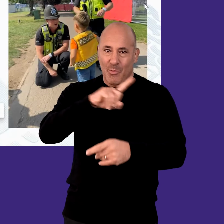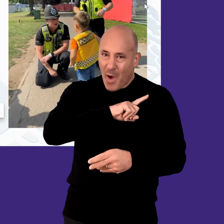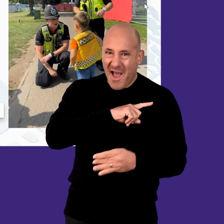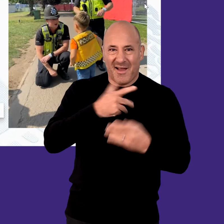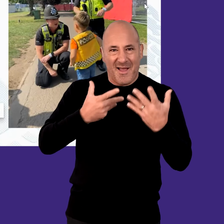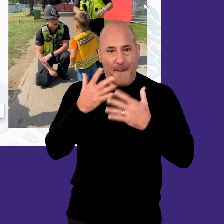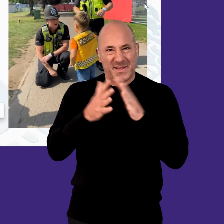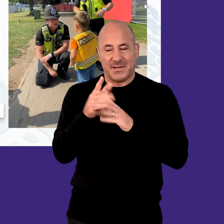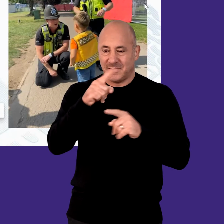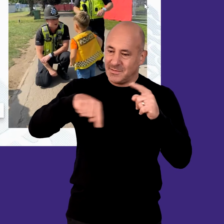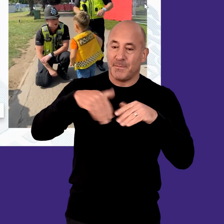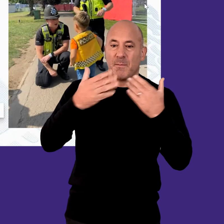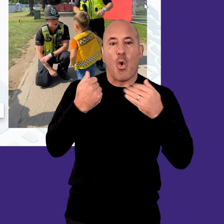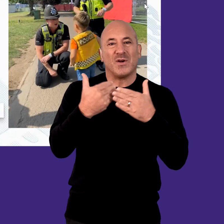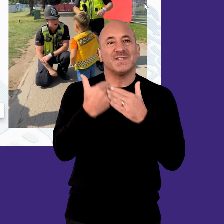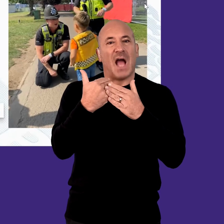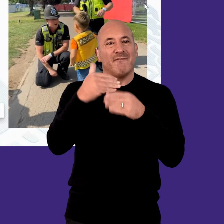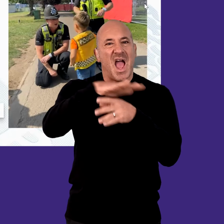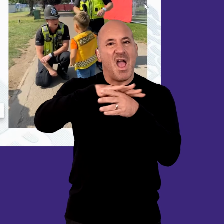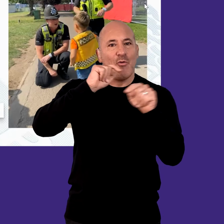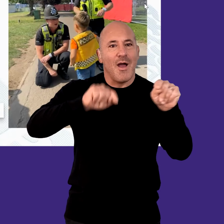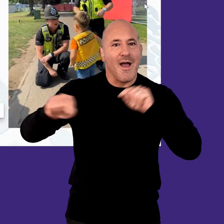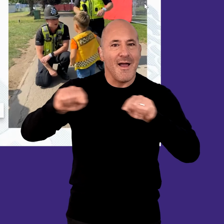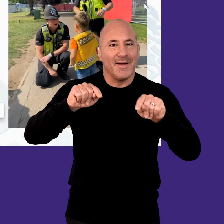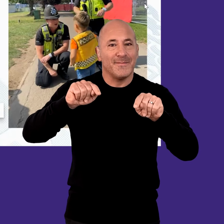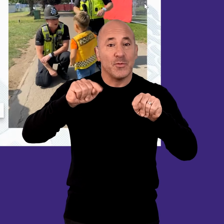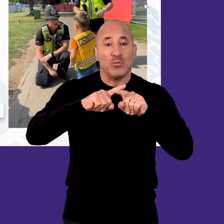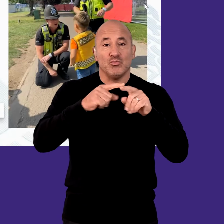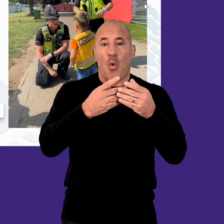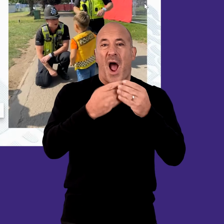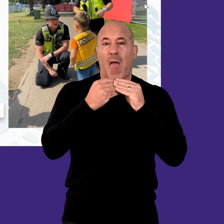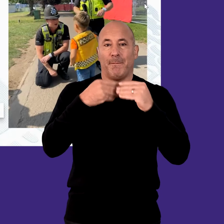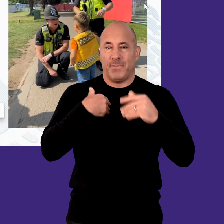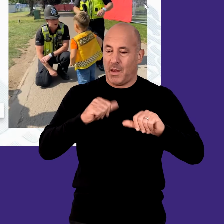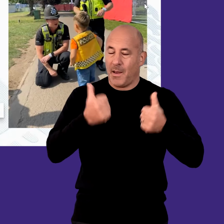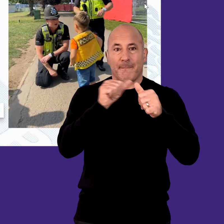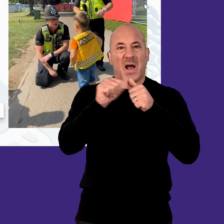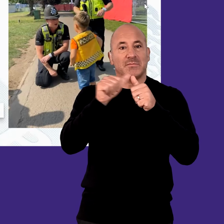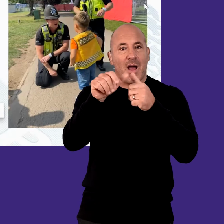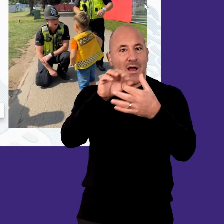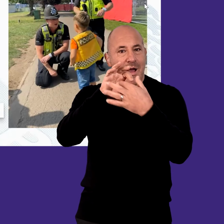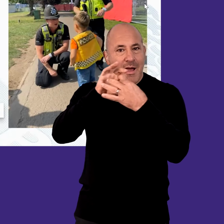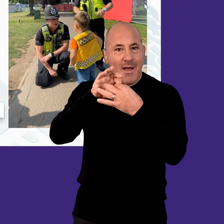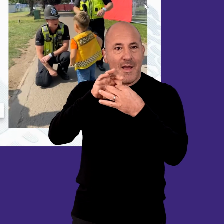and this is the reason why, because it enabled us to help make those areas safer. It helped us,